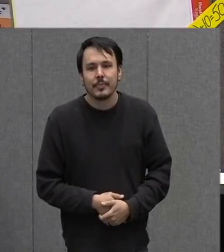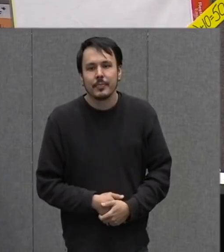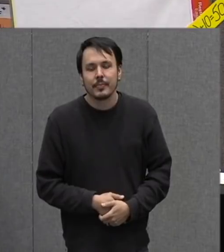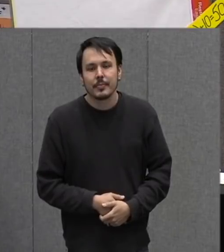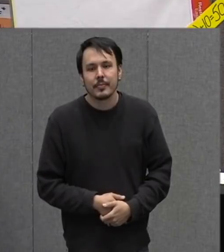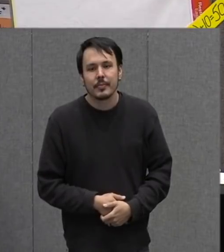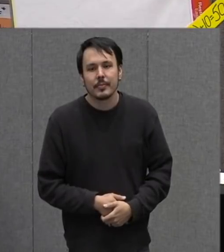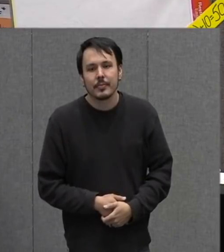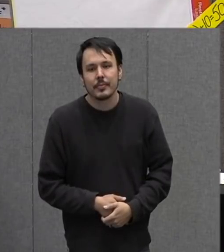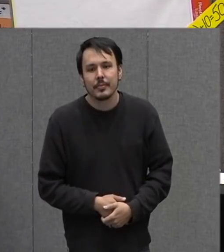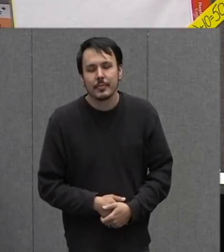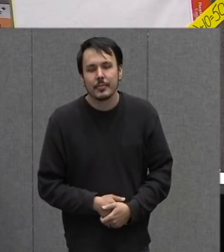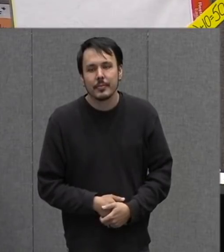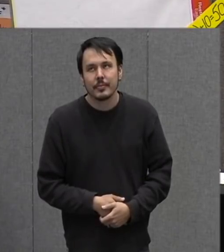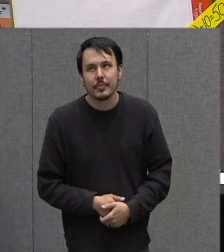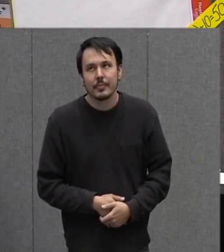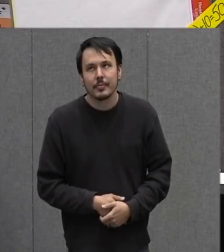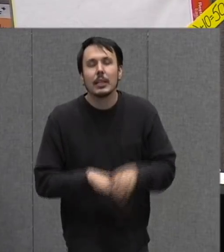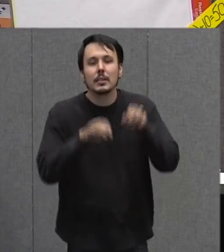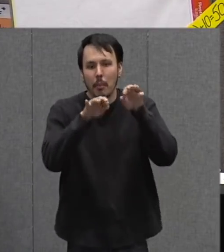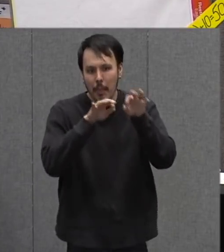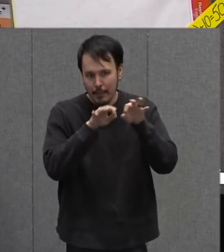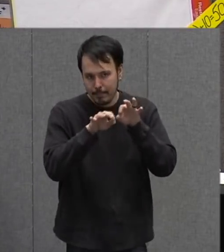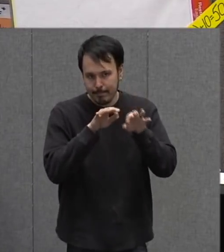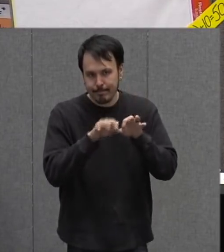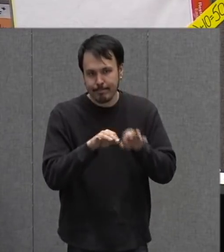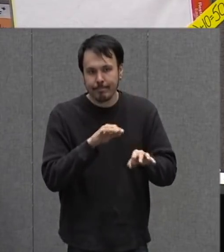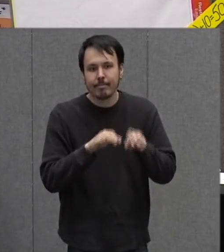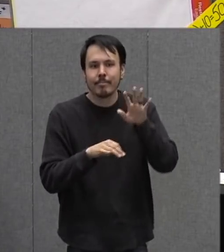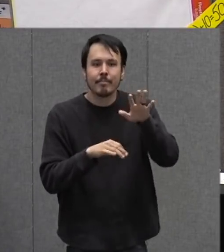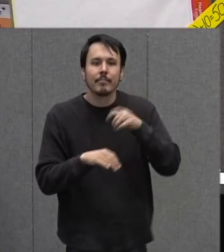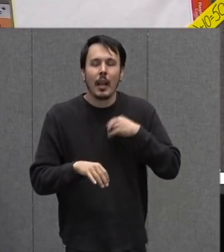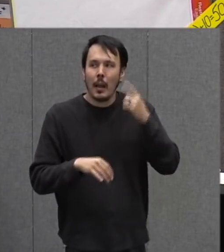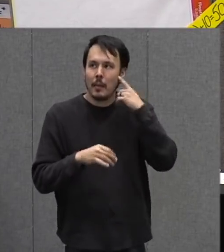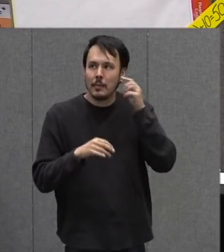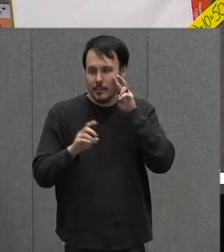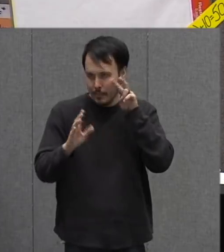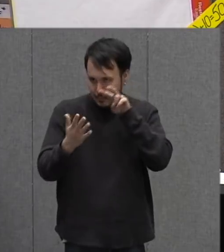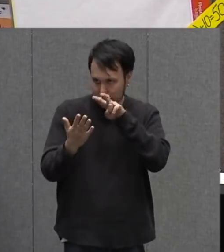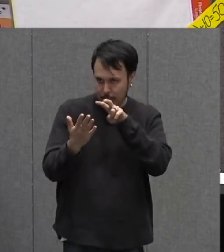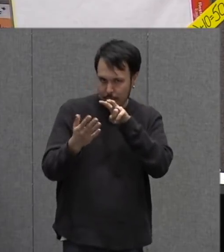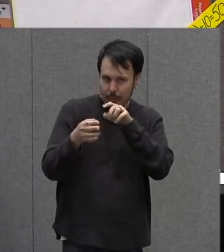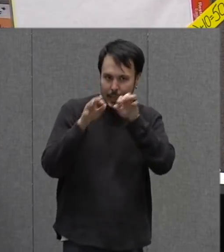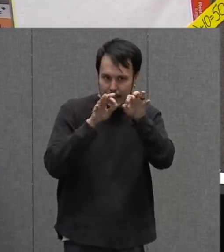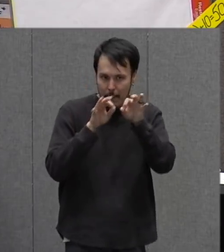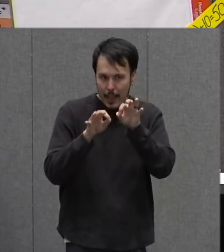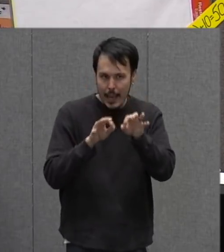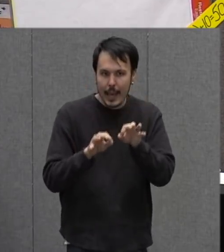talk, explain. Let's start. So I'm trying to think through it also. So explain.